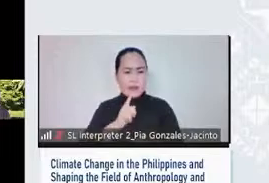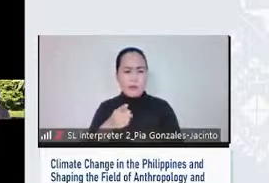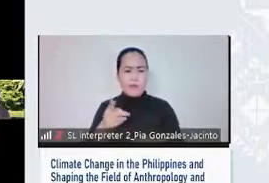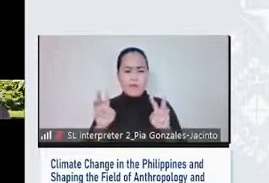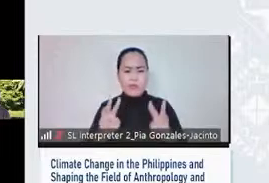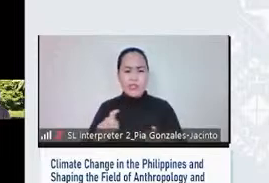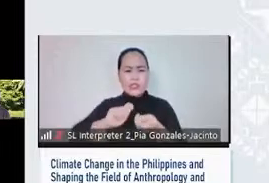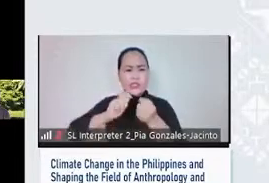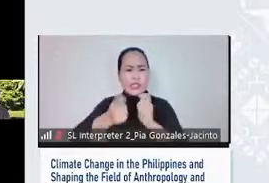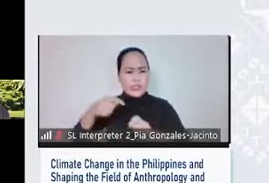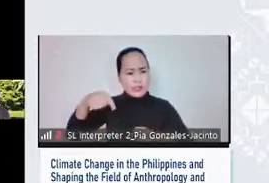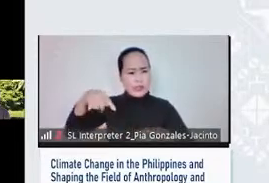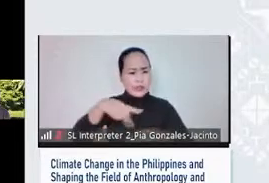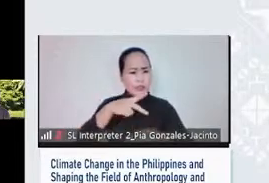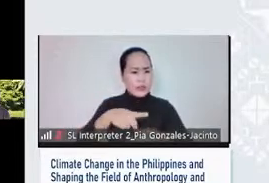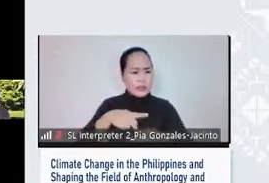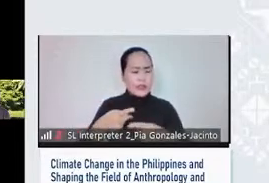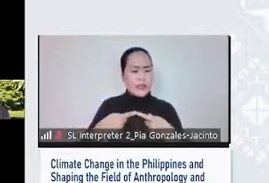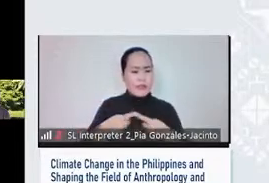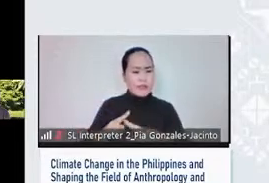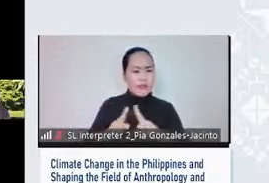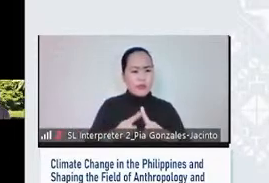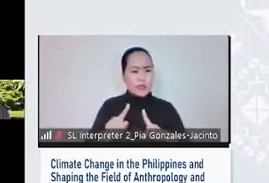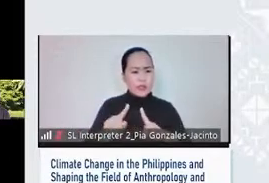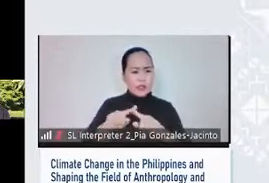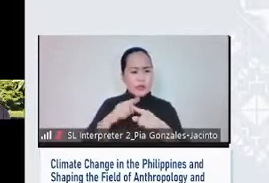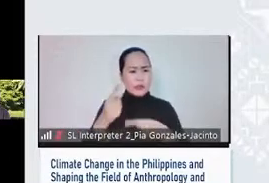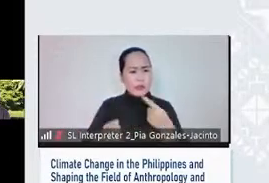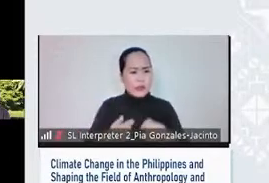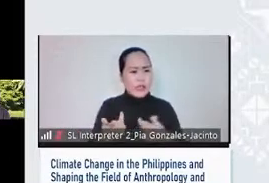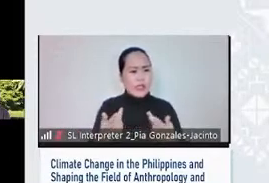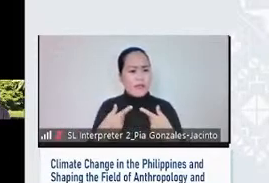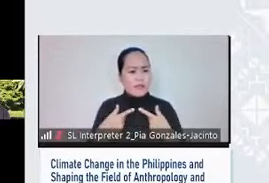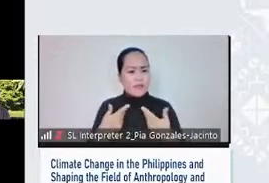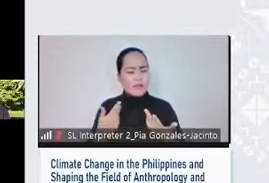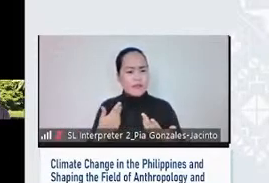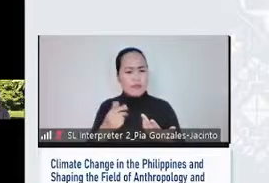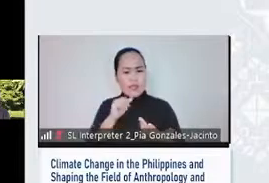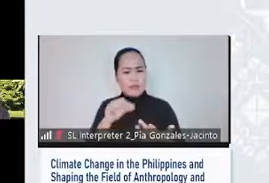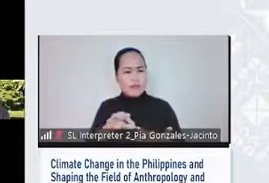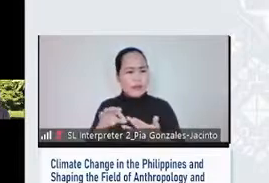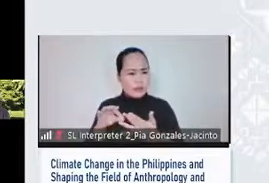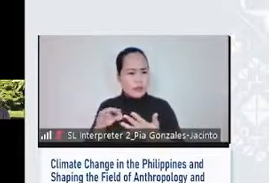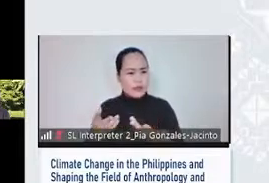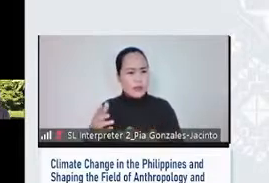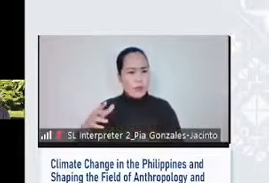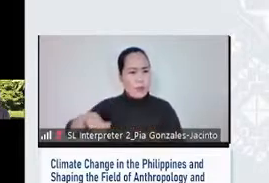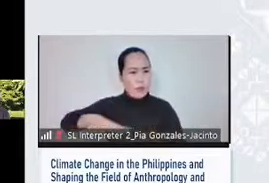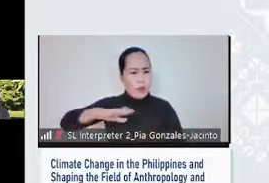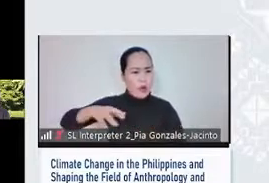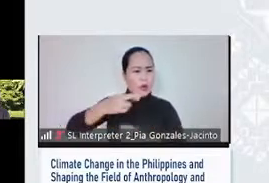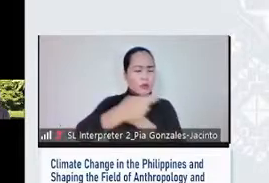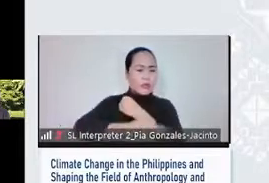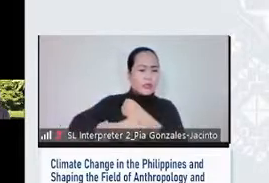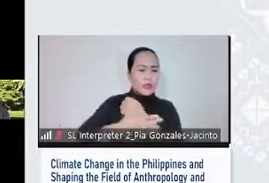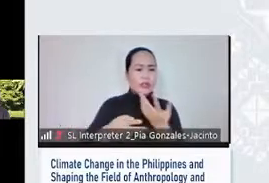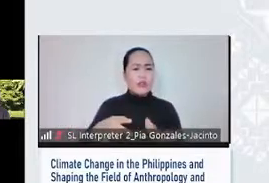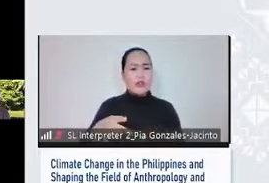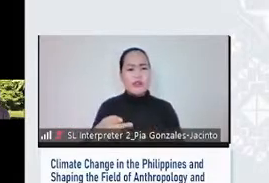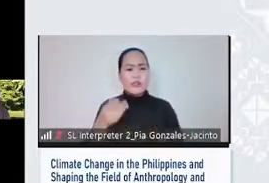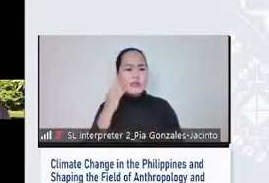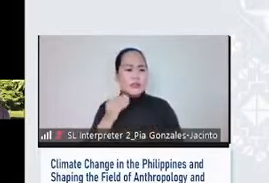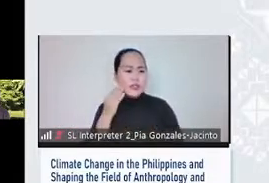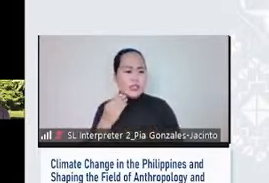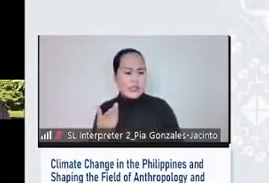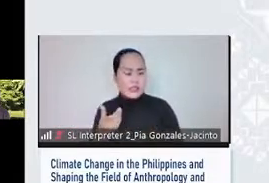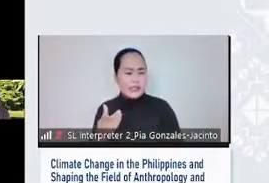mirrored global trends, though not precisely. There have been exceptions emerging from local or regional phenomena. The Little Ice Age, as